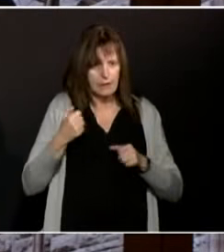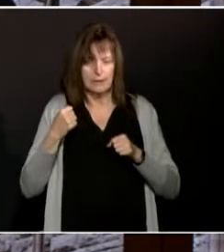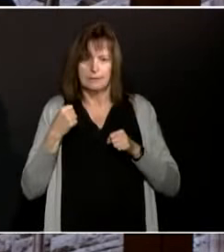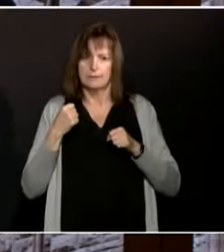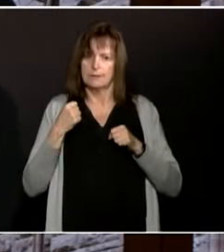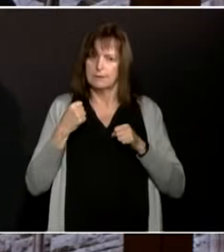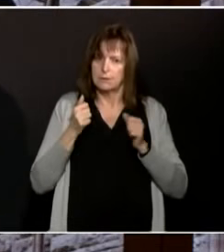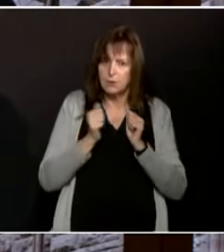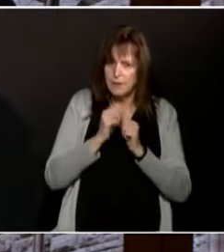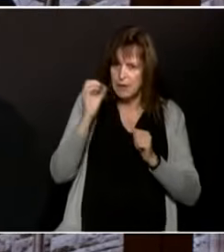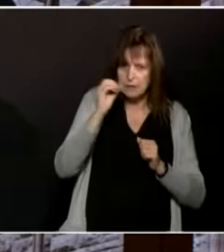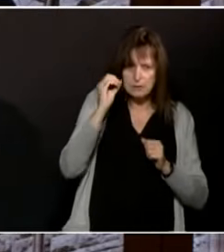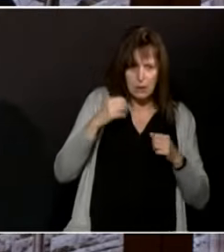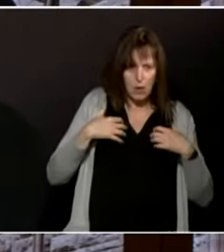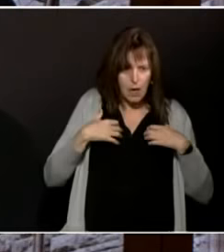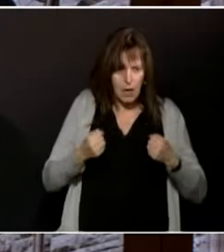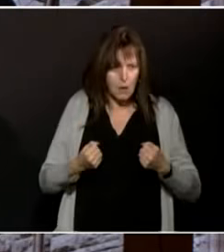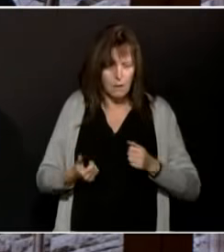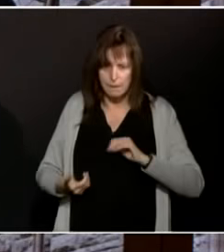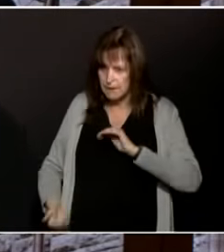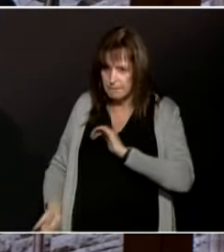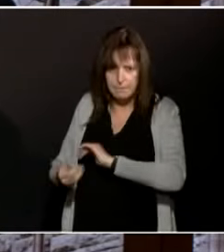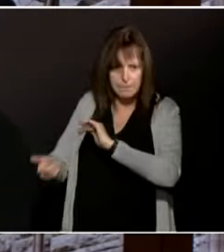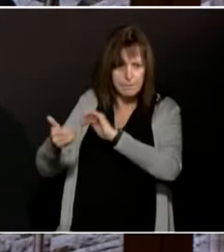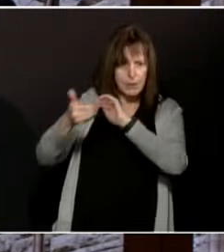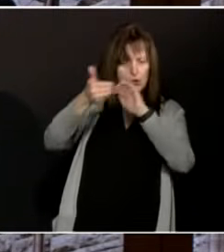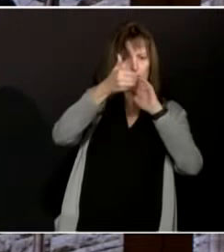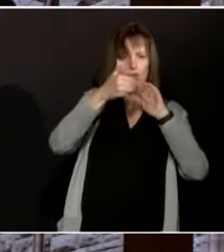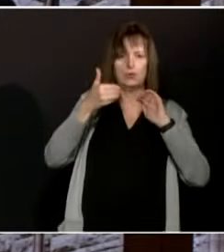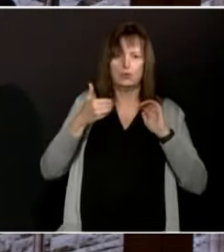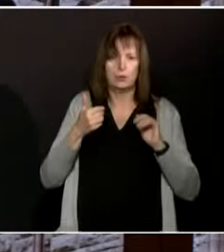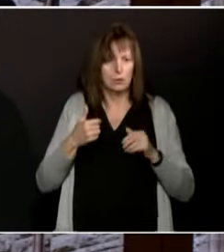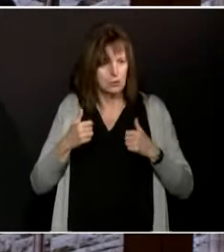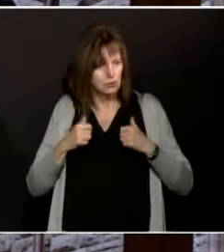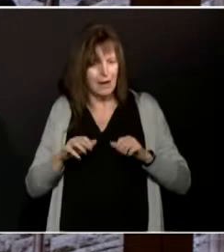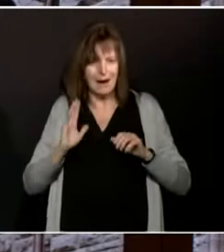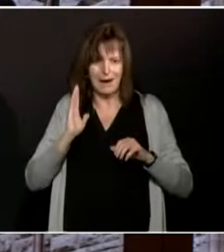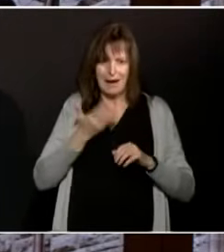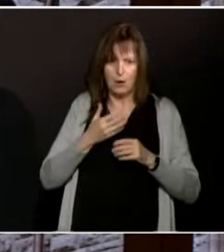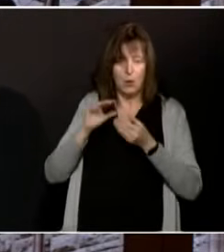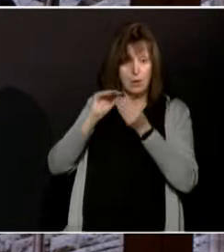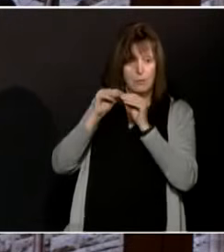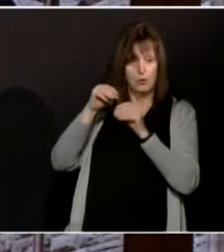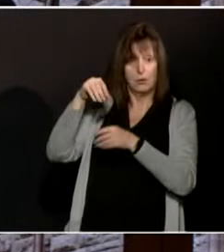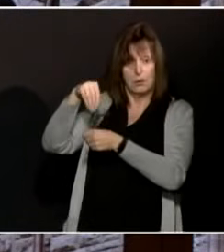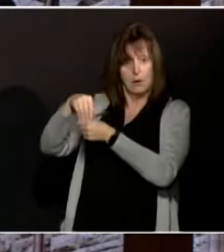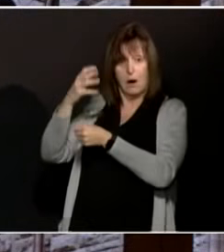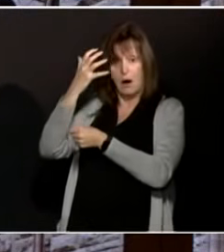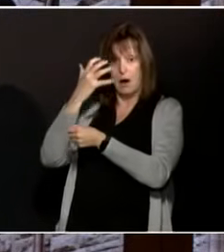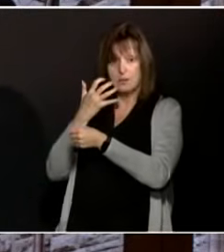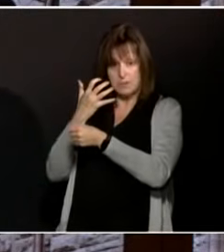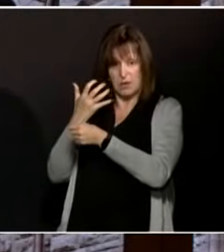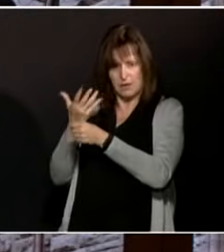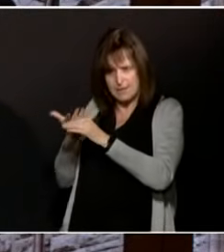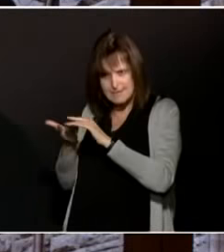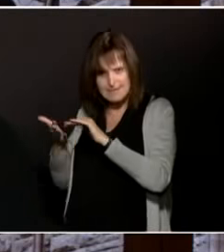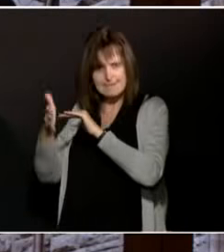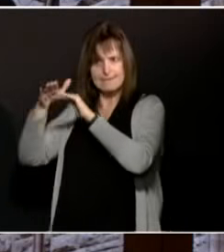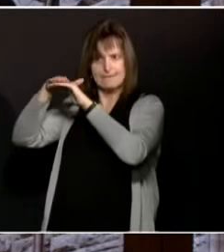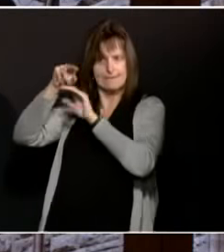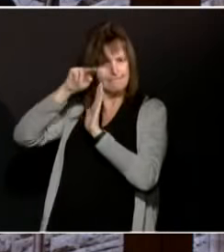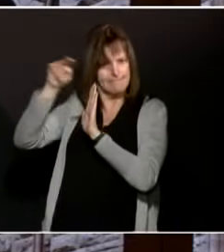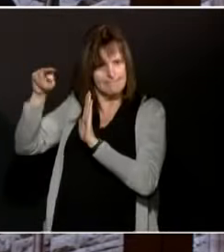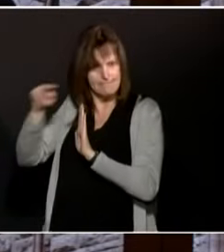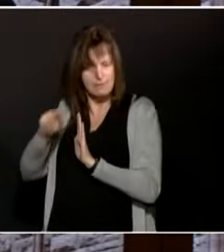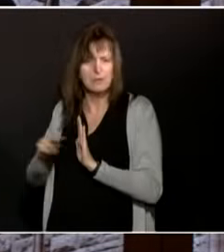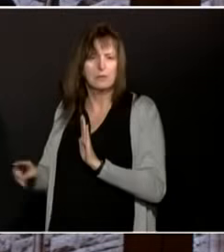with our health partners throughout to try and increase our capacity. So when you're getting up to 10,000 cases a day, and we're